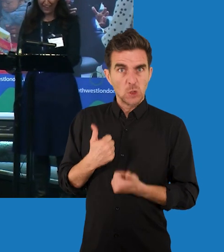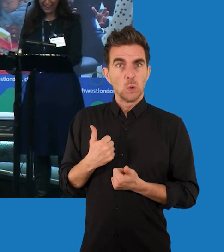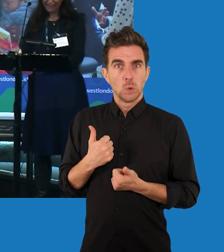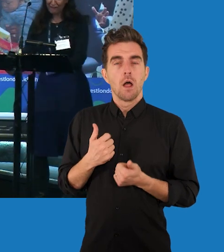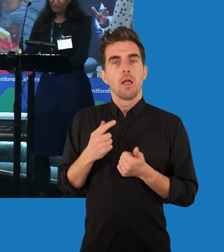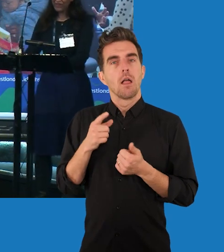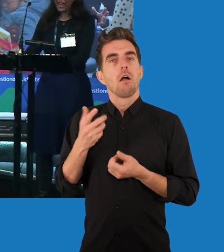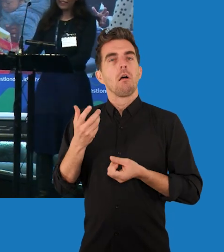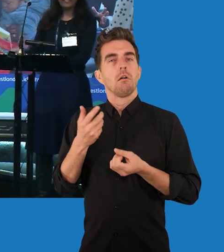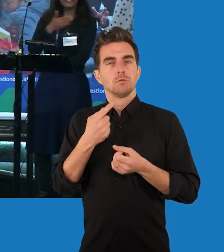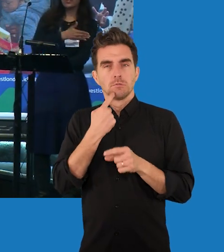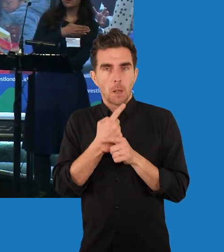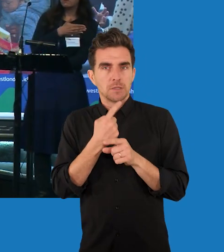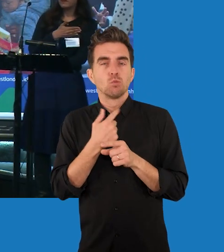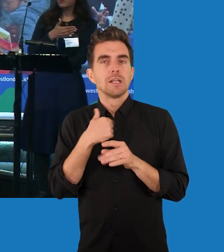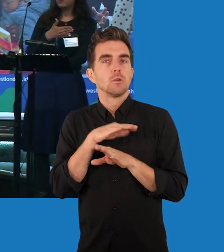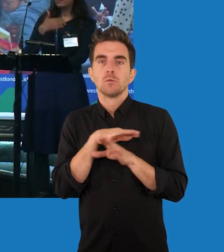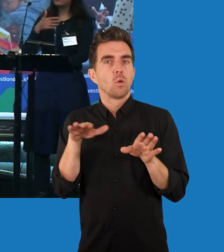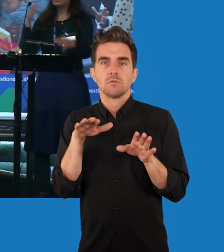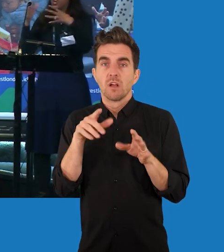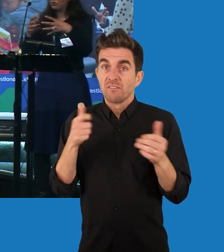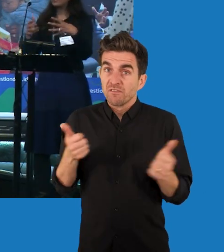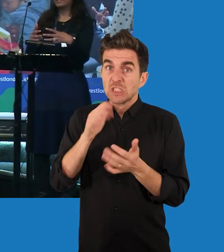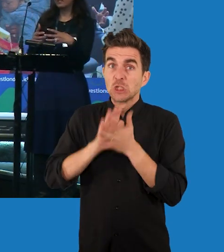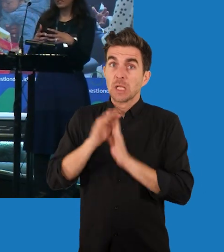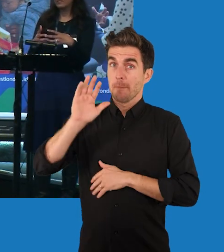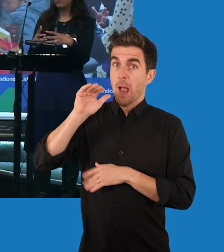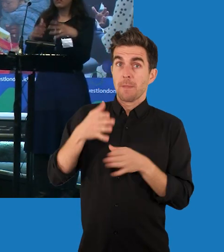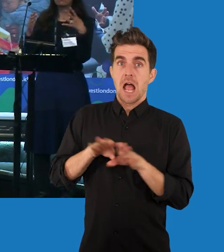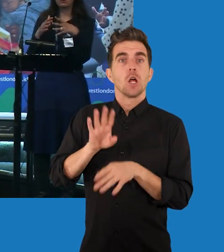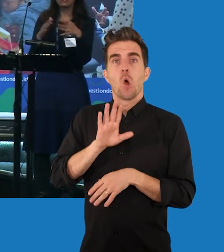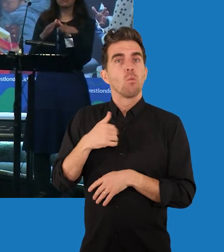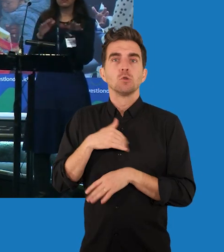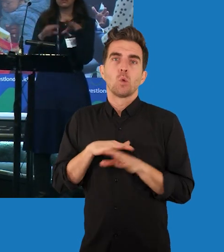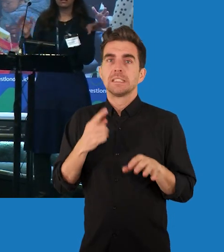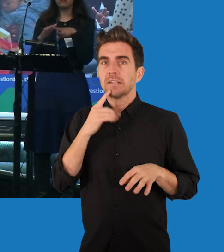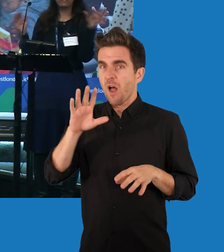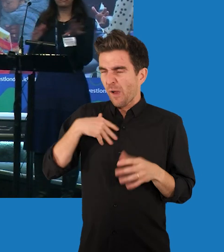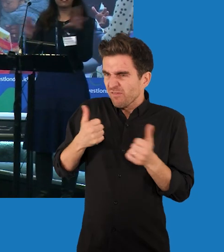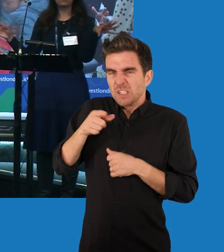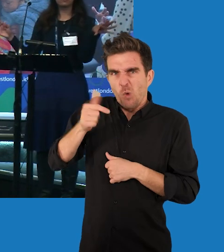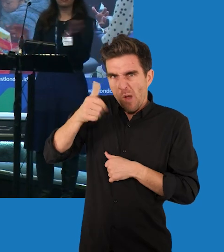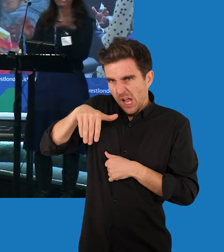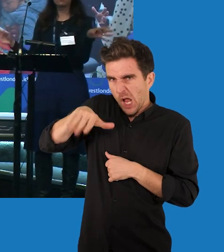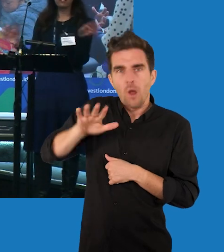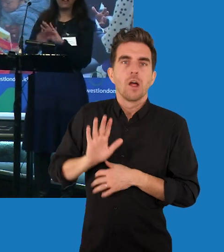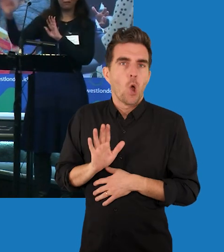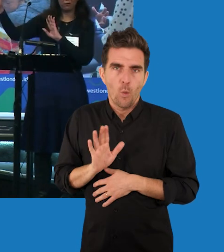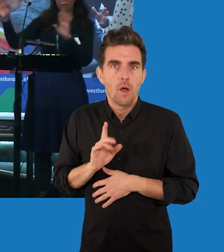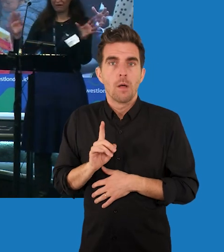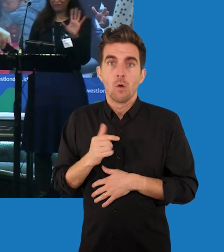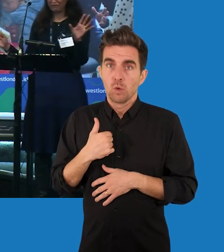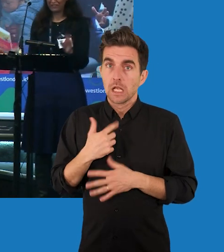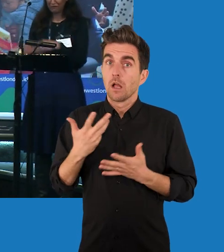stuff. And Annette talked about that we don't close cases. We don't sort of tell the patient that we're done with you now,